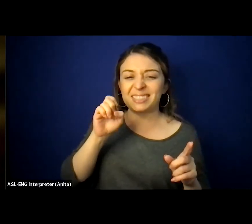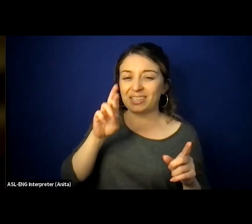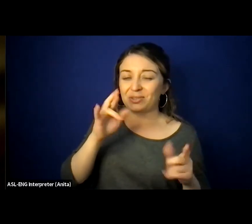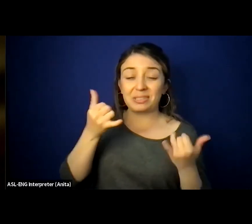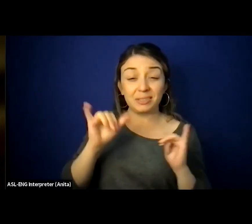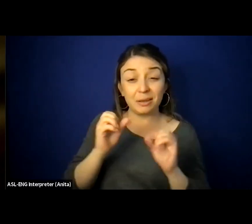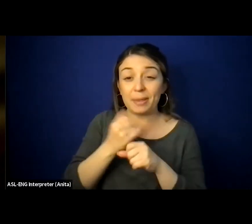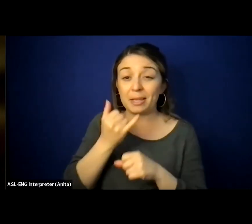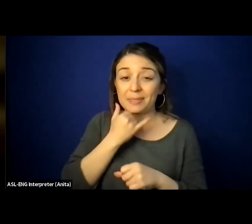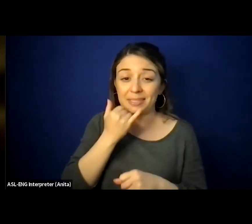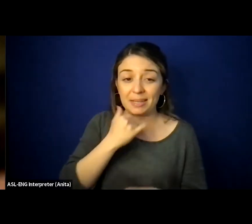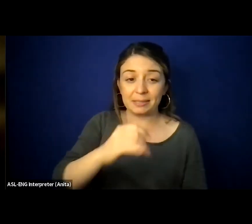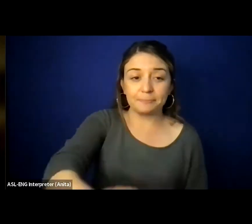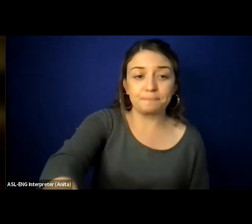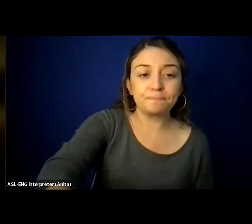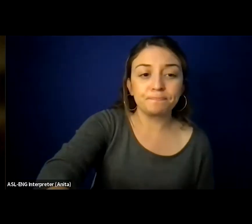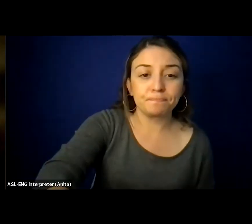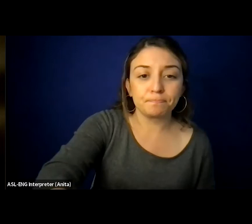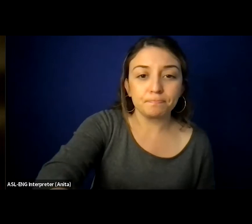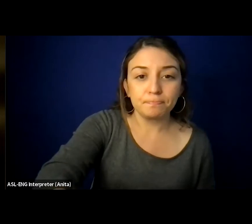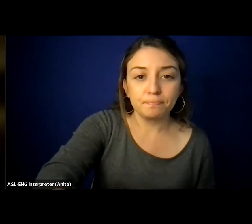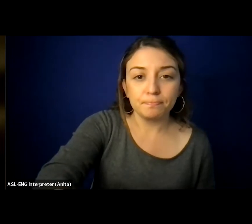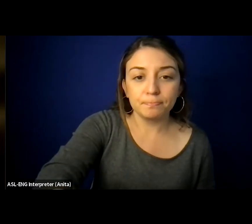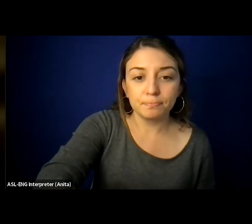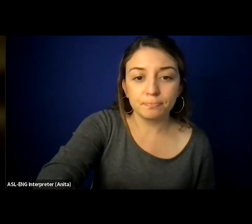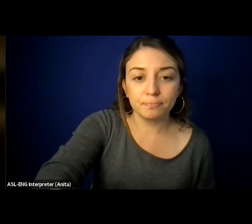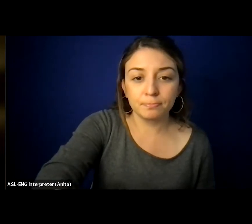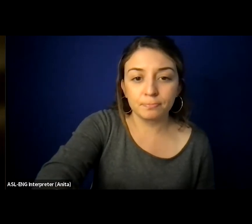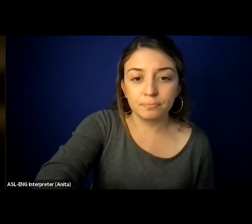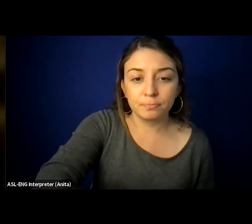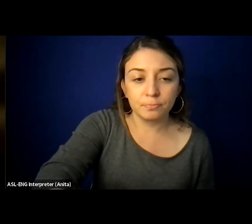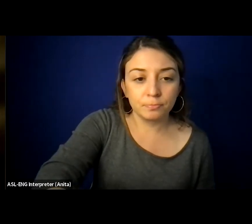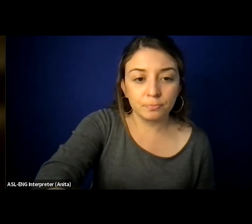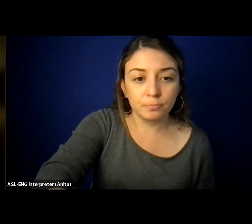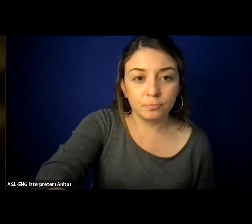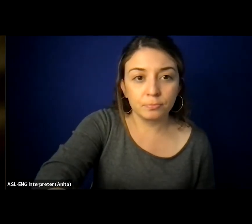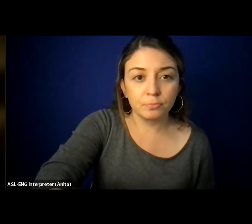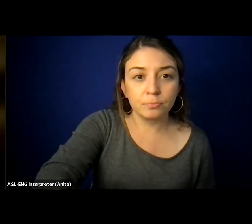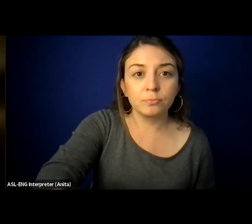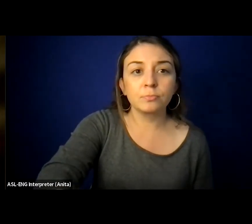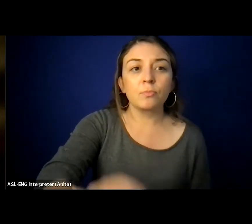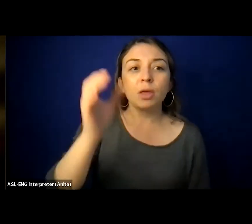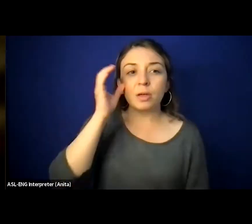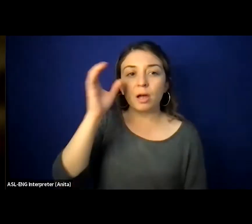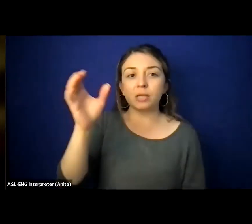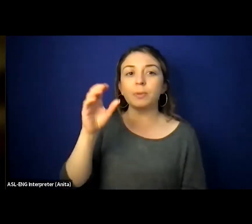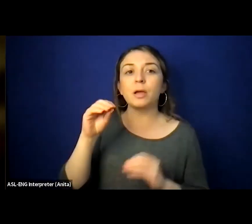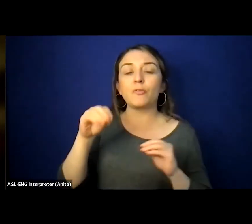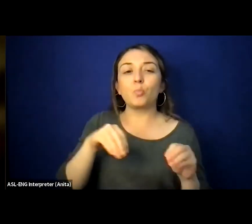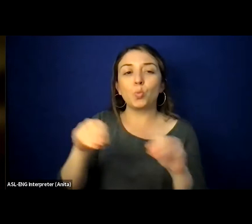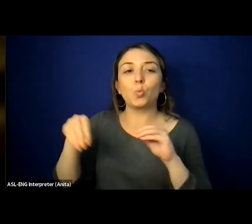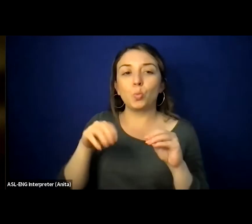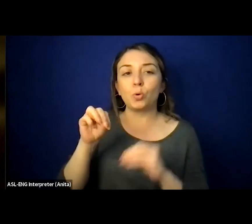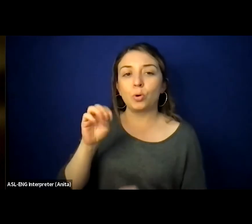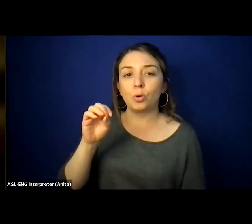Movement capture is a concept and a framework that comes from Dr. Megan Ming Francis, who is an associate professor at the University of